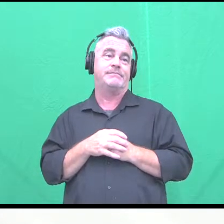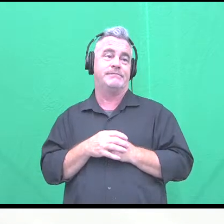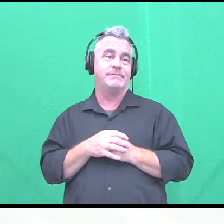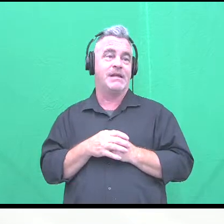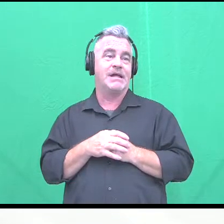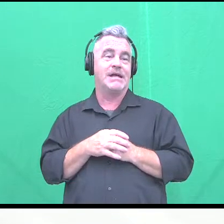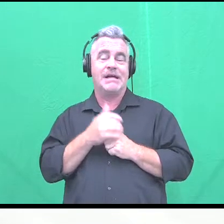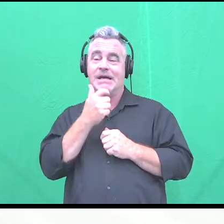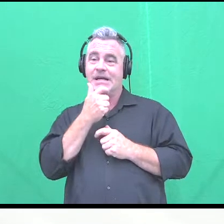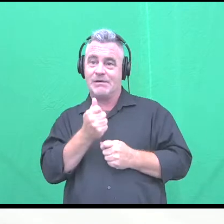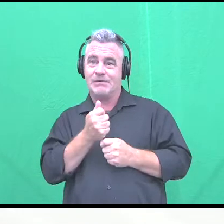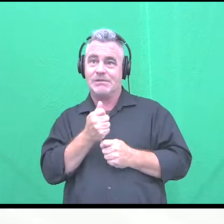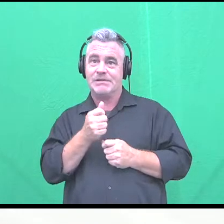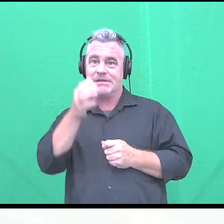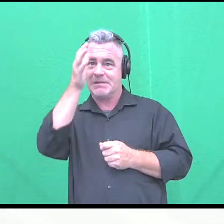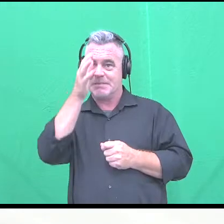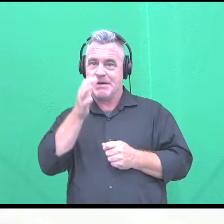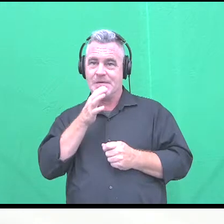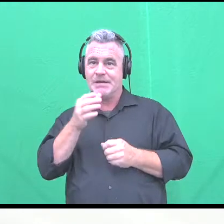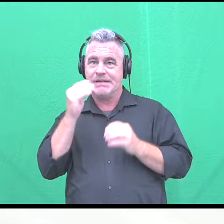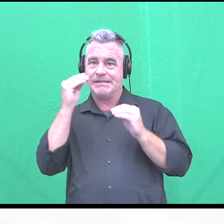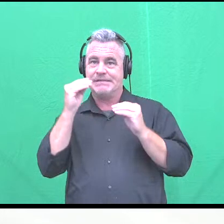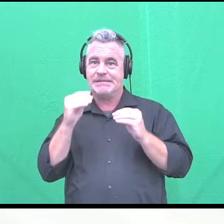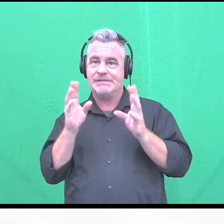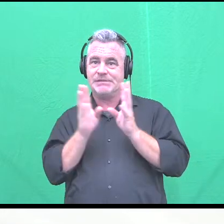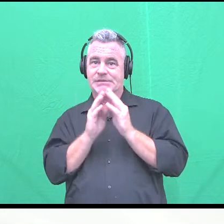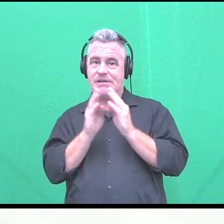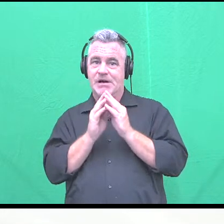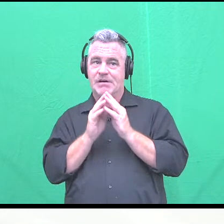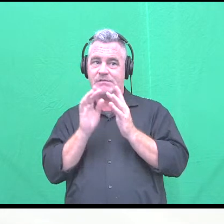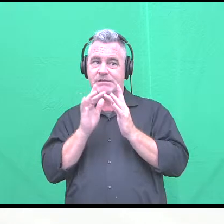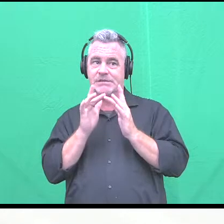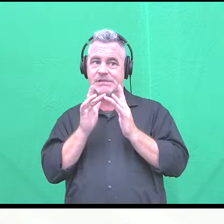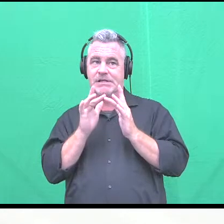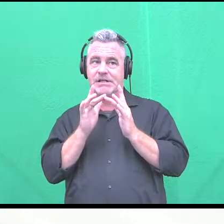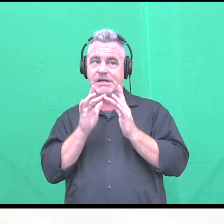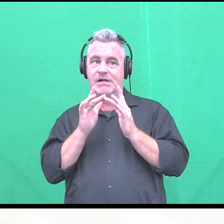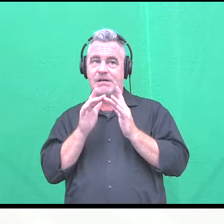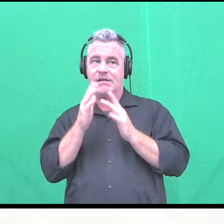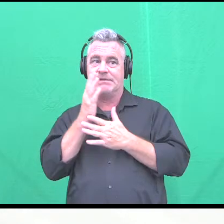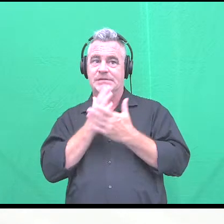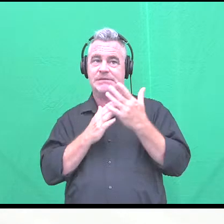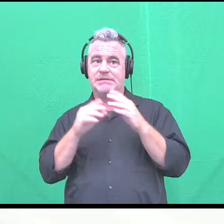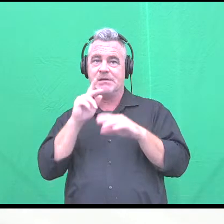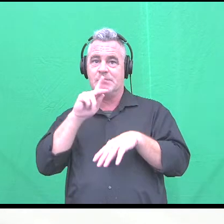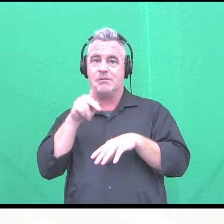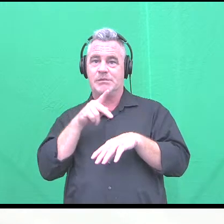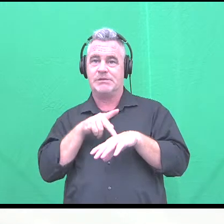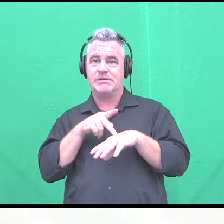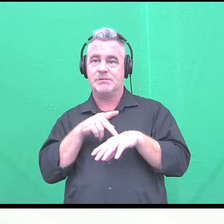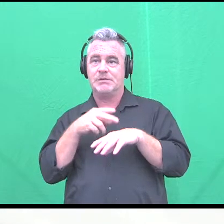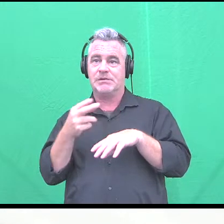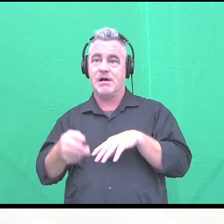Interestingly, parent-teacher conferences, which were all held virtually, some of the principals reported